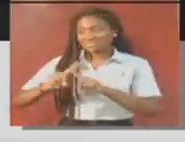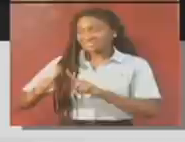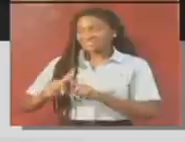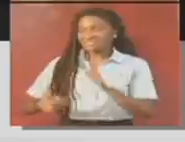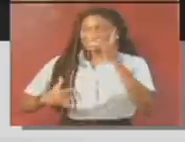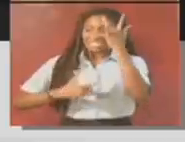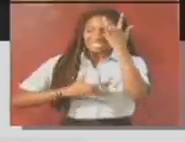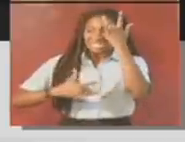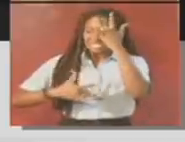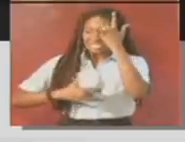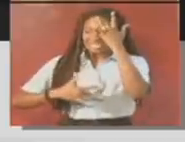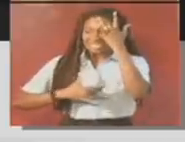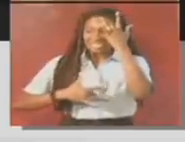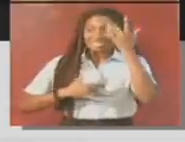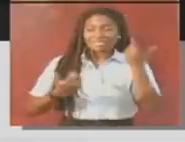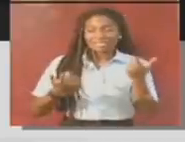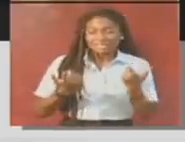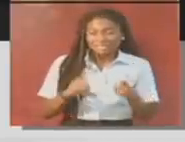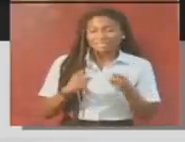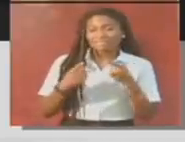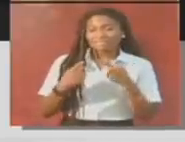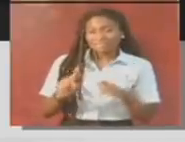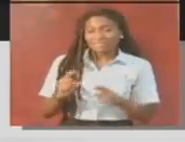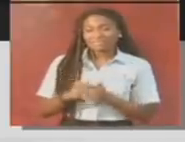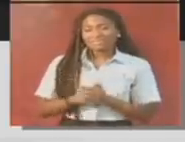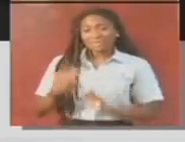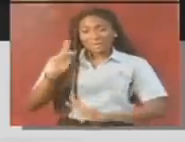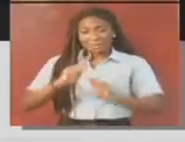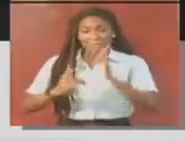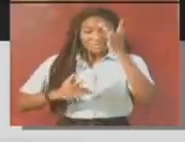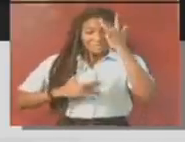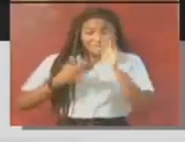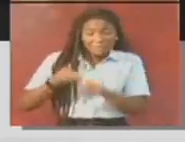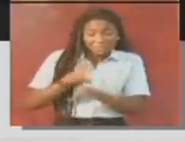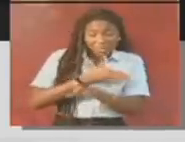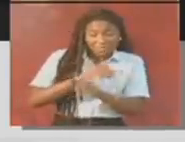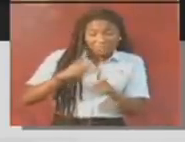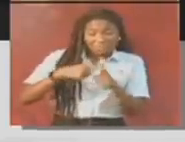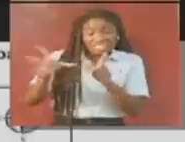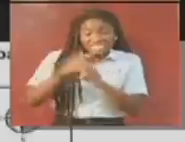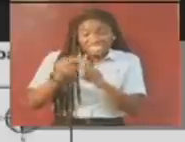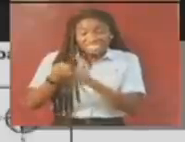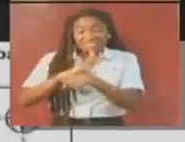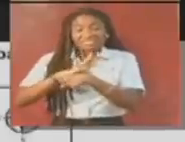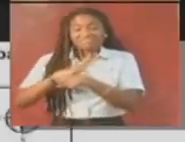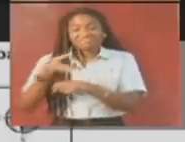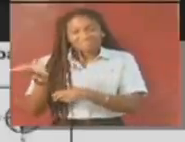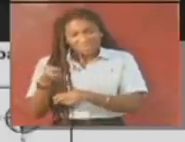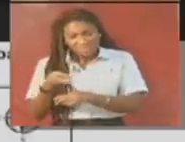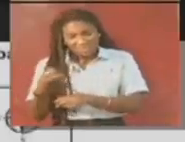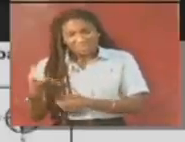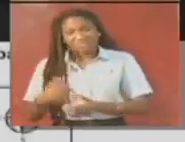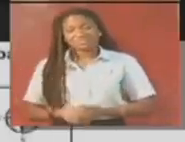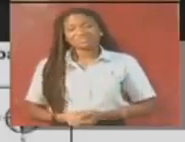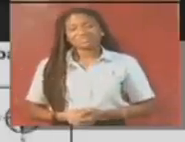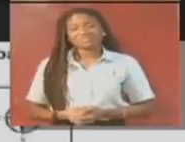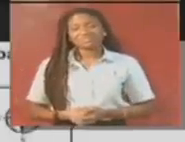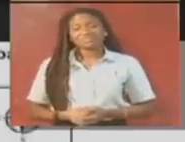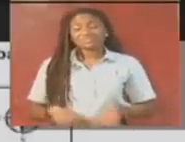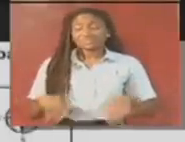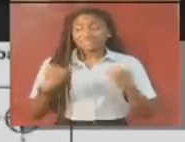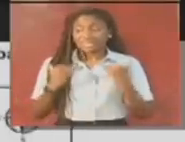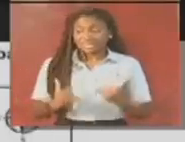present for the majority of the people who had fatal outcomes. Next slide, please. As we're going to have a